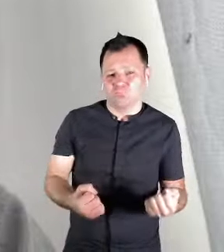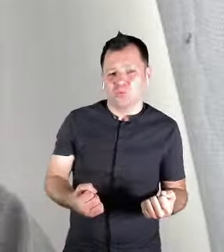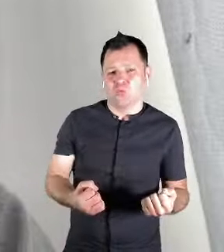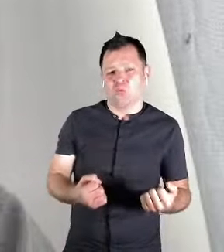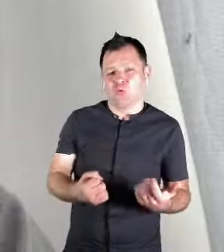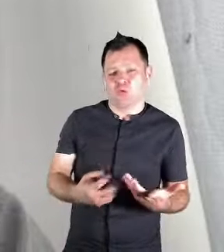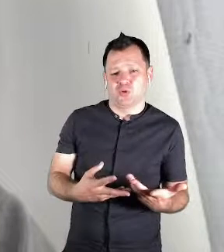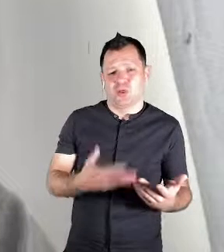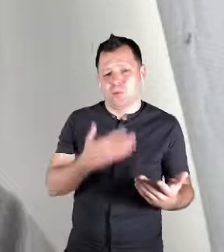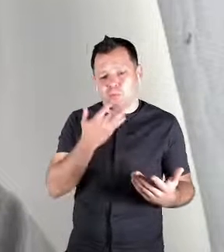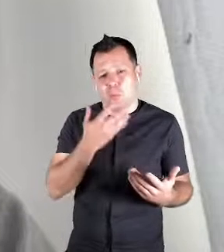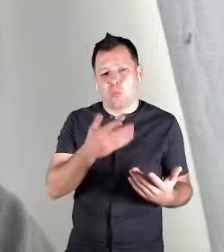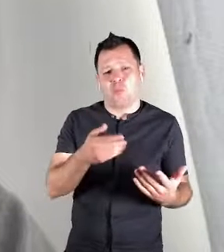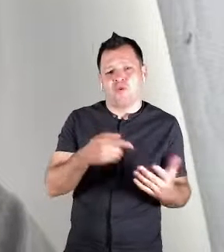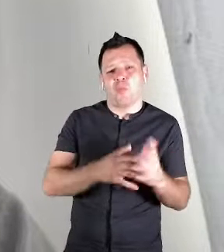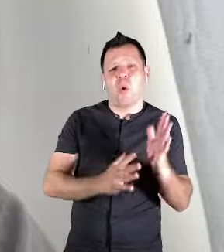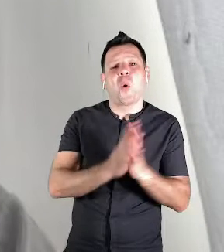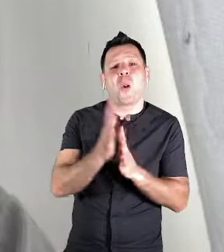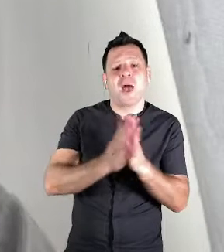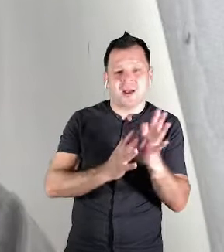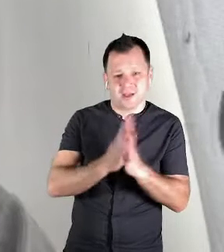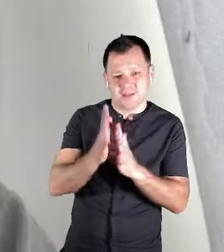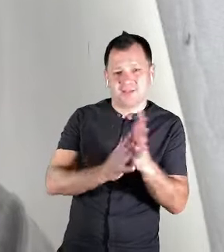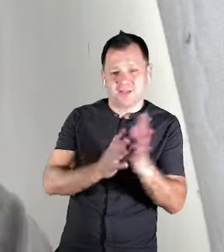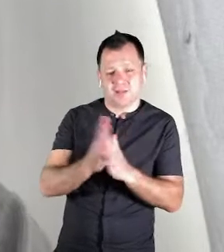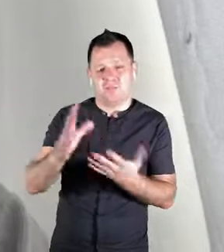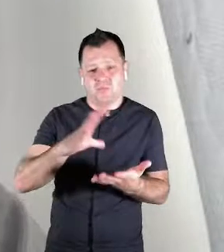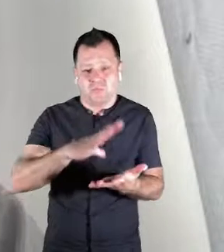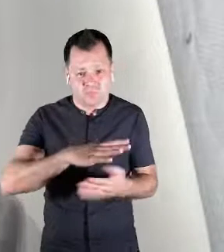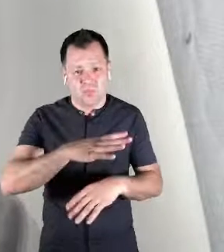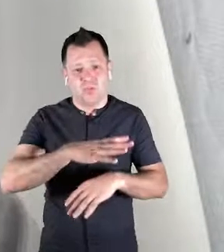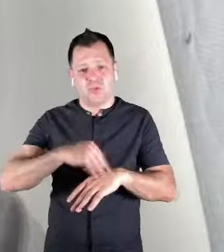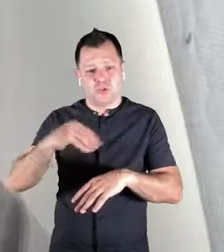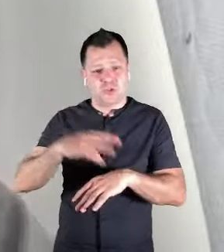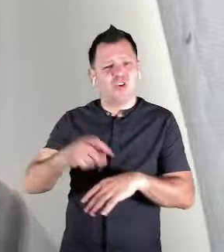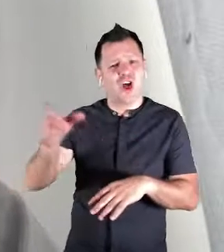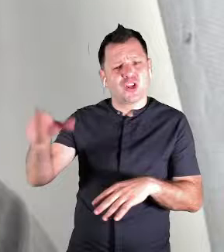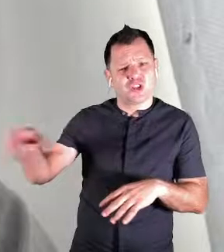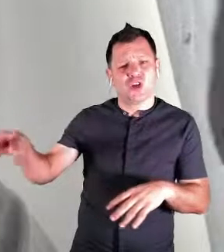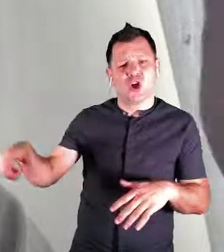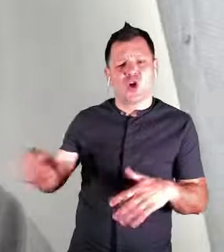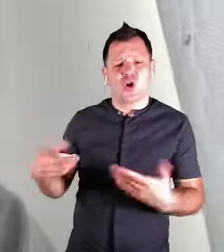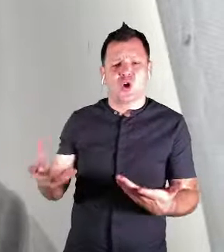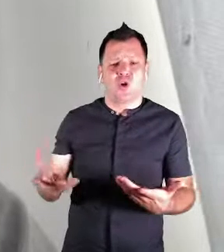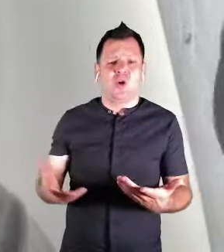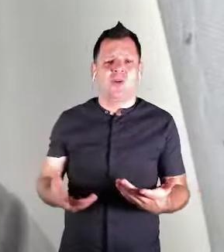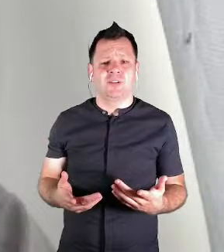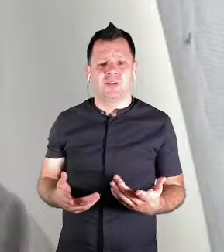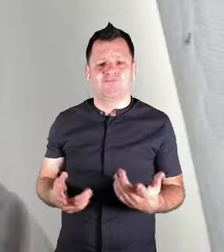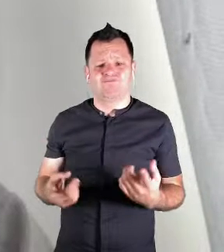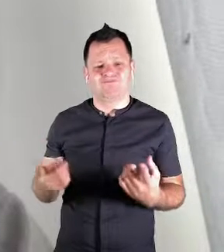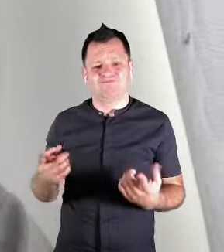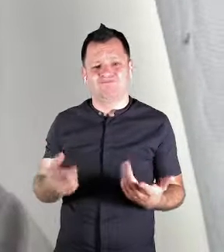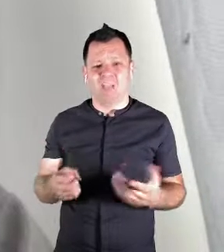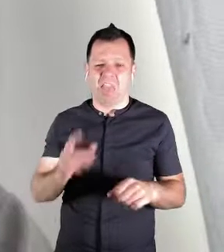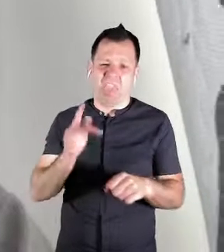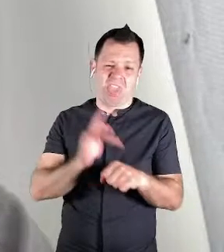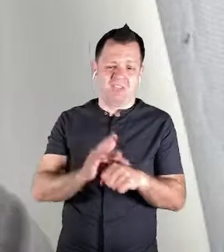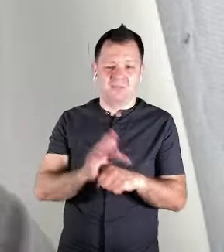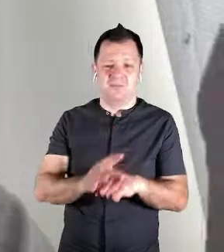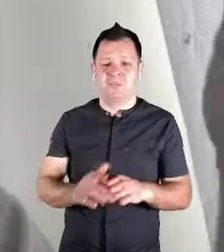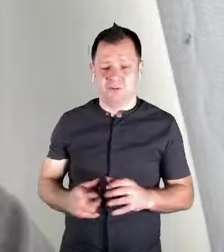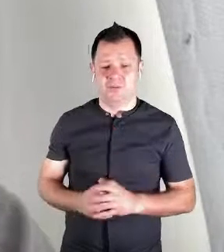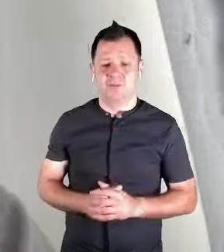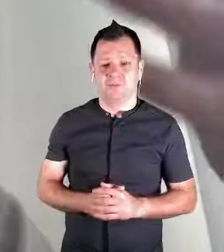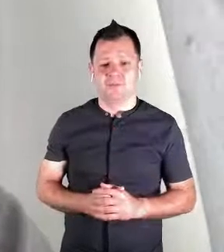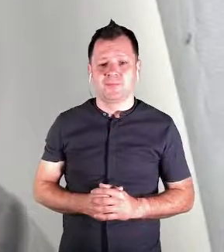deal of ignorance about them, very much so. I mean, tourist organizations and others,